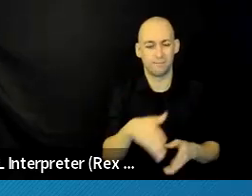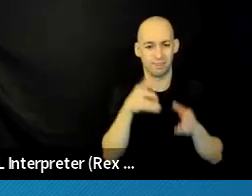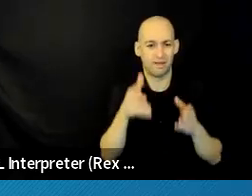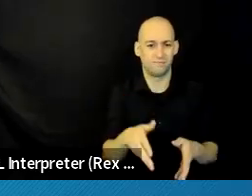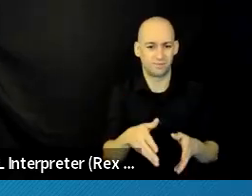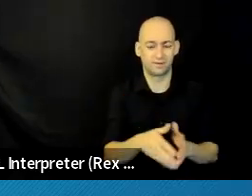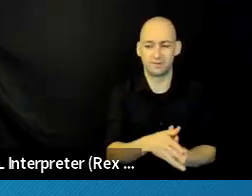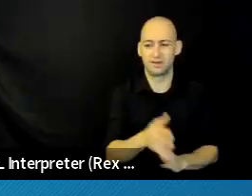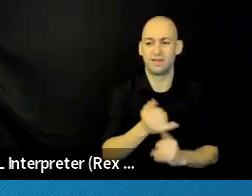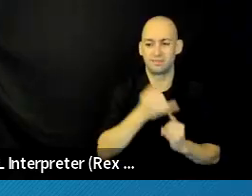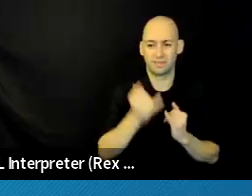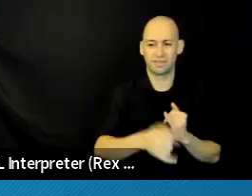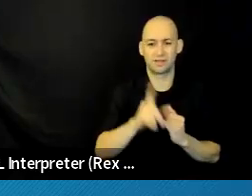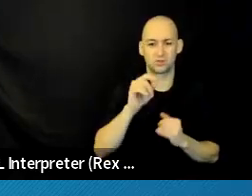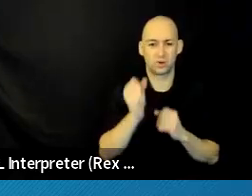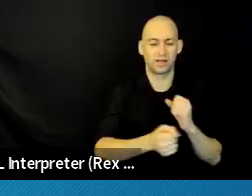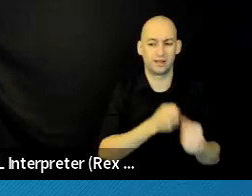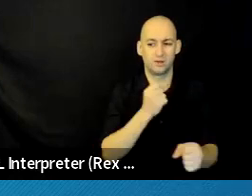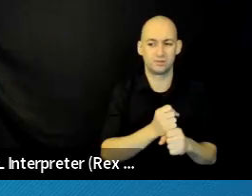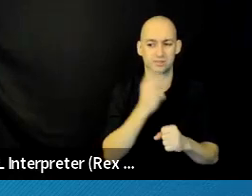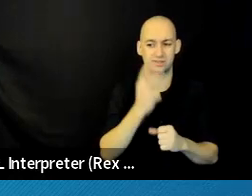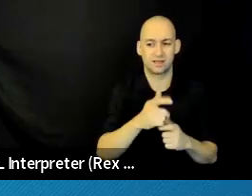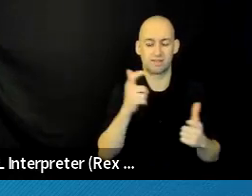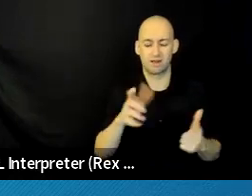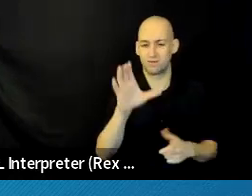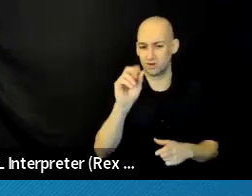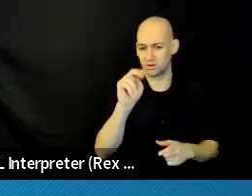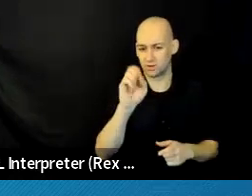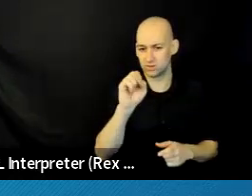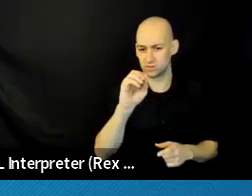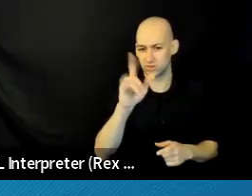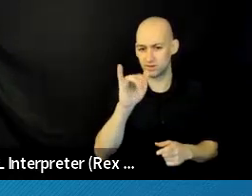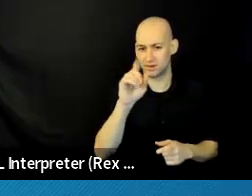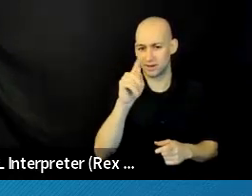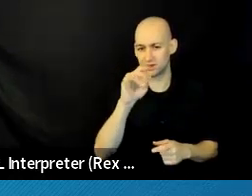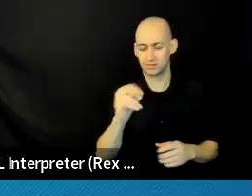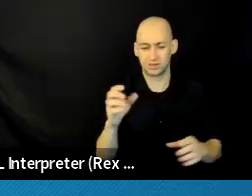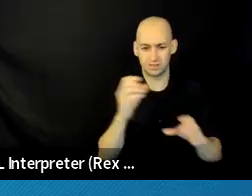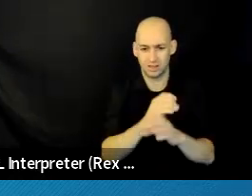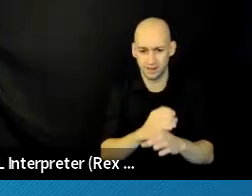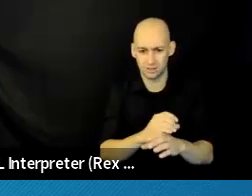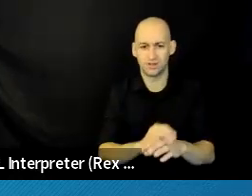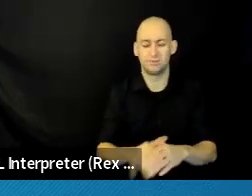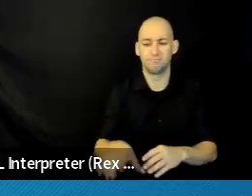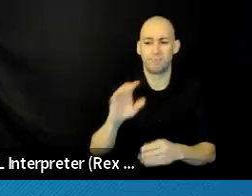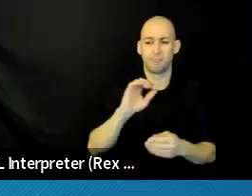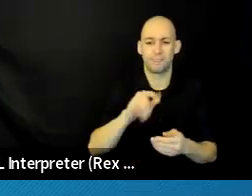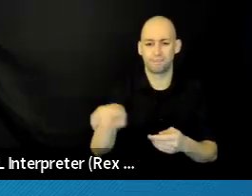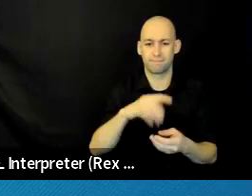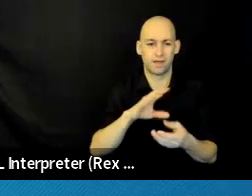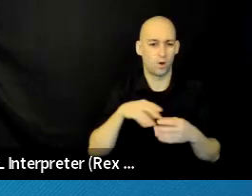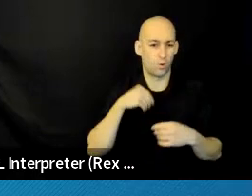20 years, you see a lot of consolidation in this business. And truck stop are owned by, number 1, Pilot. They have